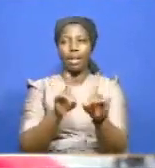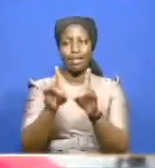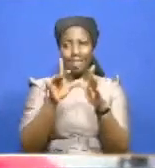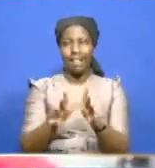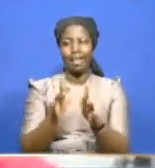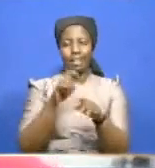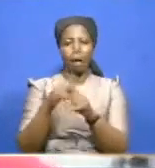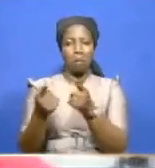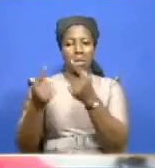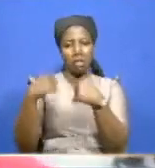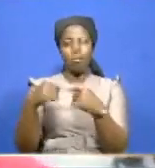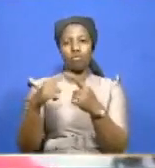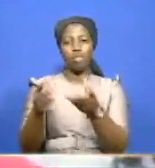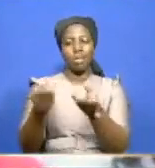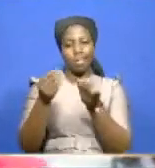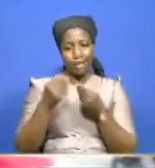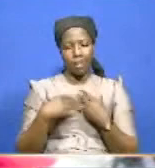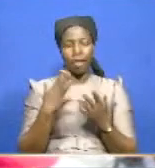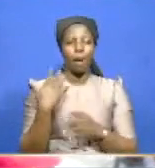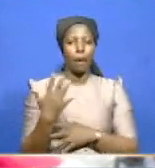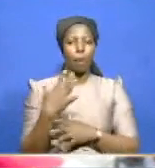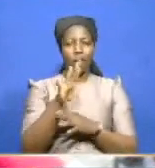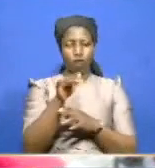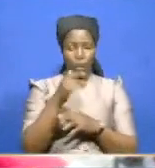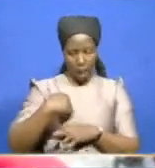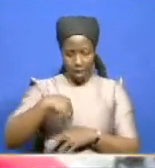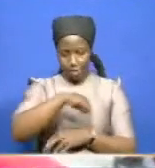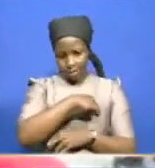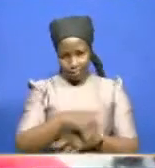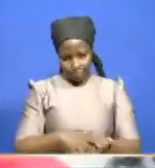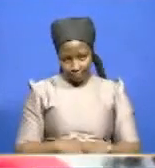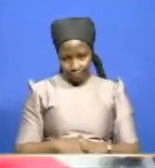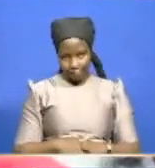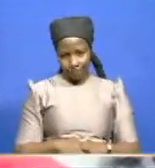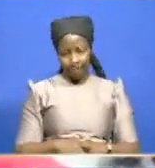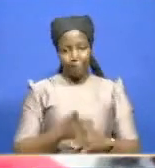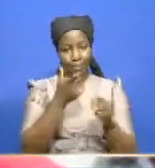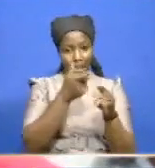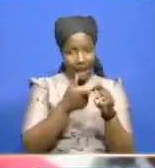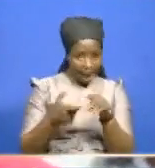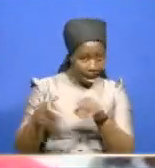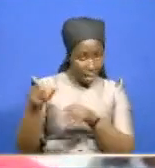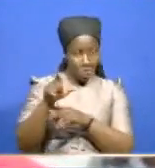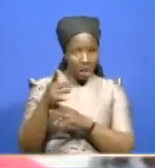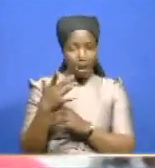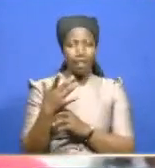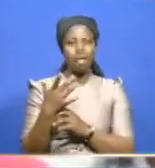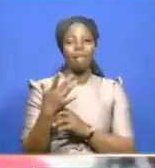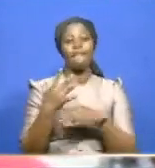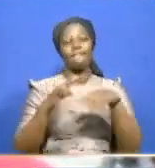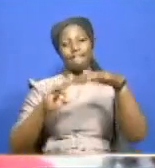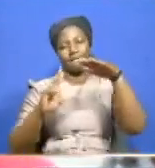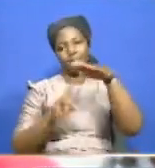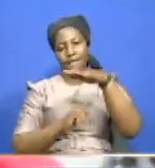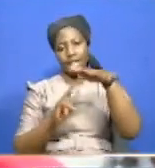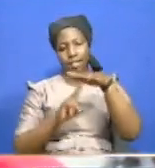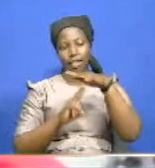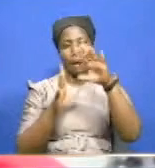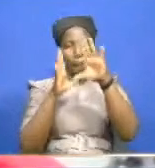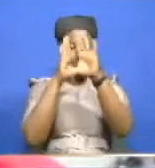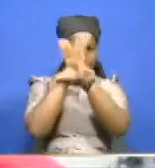this document from us. Additionally, the vice president